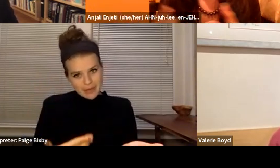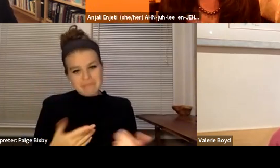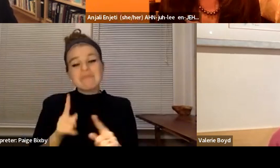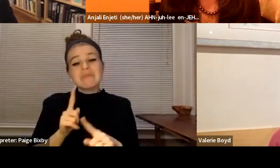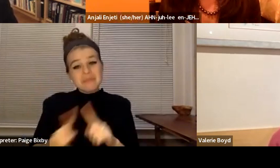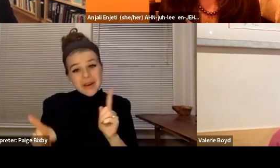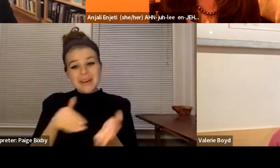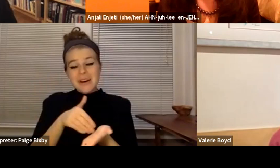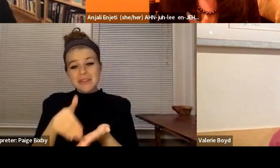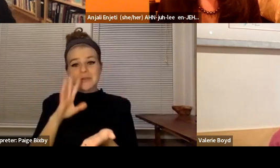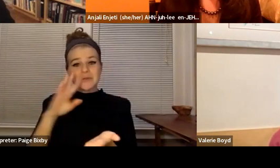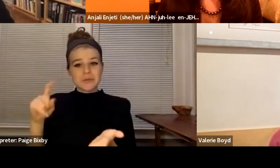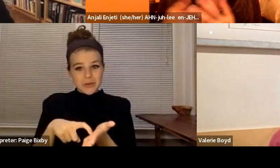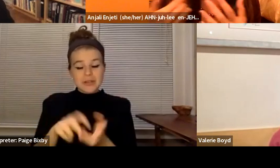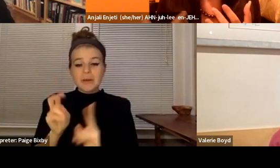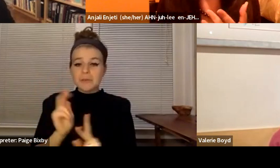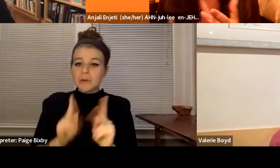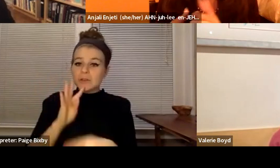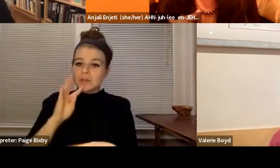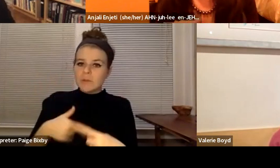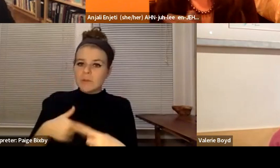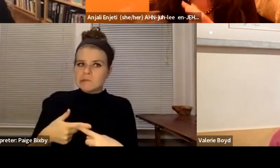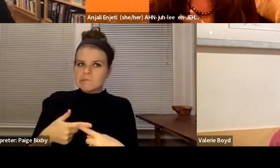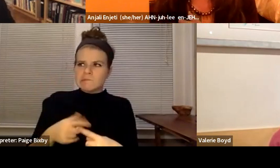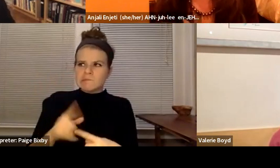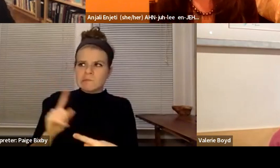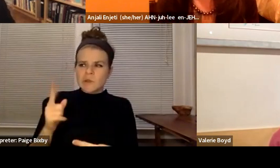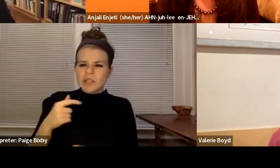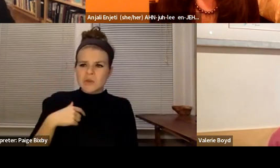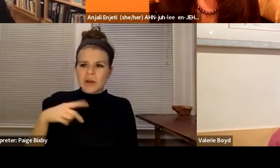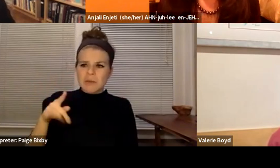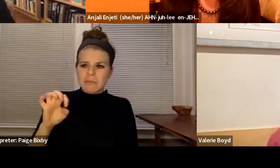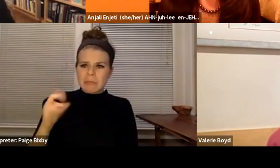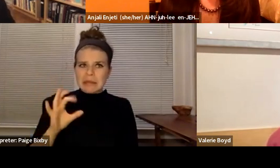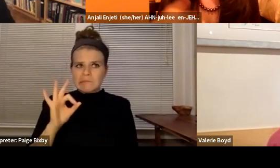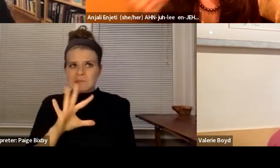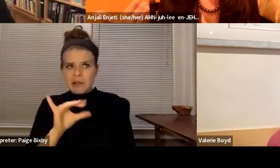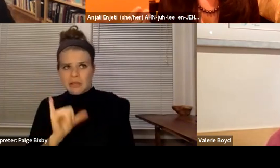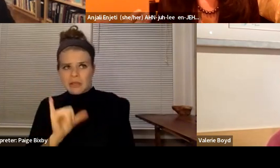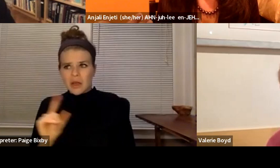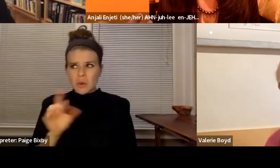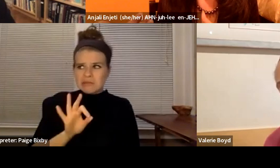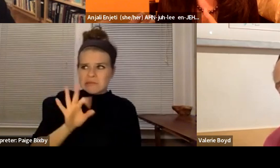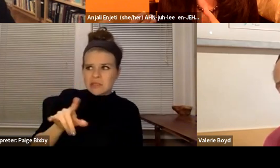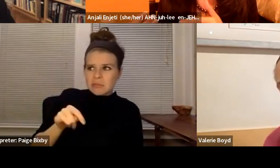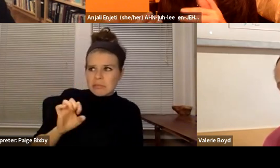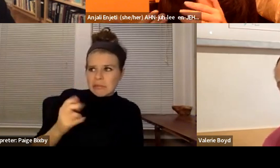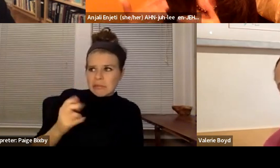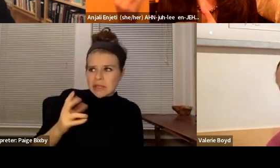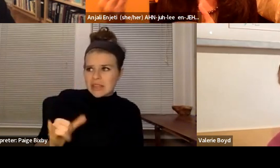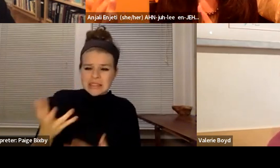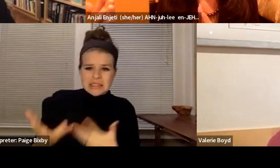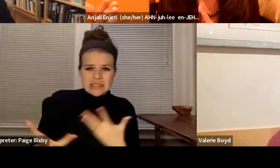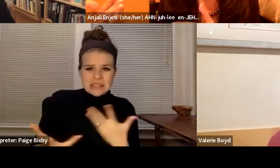see, you know, people talk about, where do I pitch this? Where do I pitch that? And, you know, I'll DM them, not